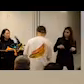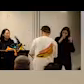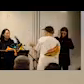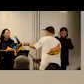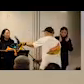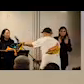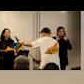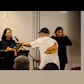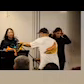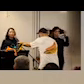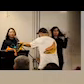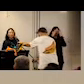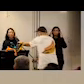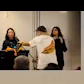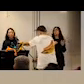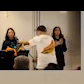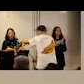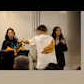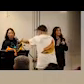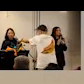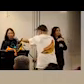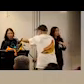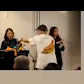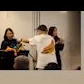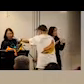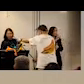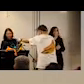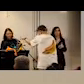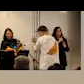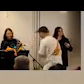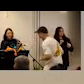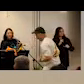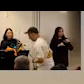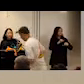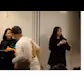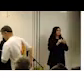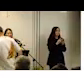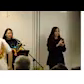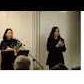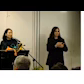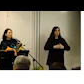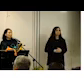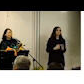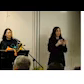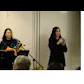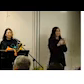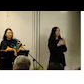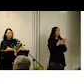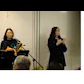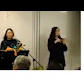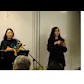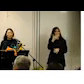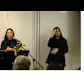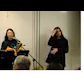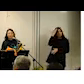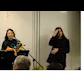going to talk a little bit about unraveling the mystery of untreatable epilepsy. So epilepsy is a brain disorder